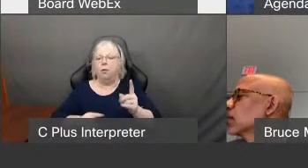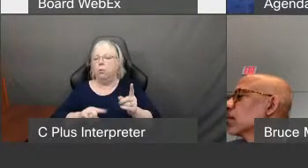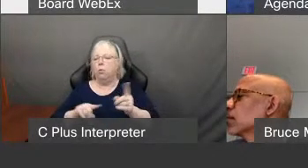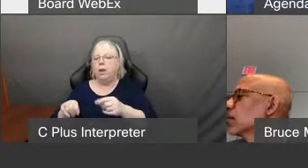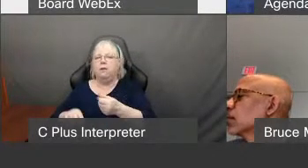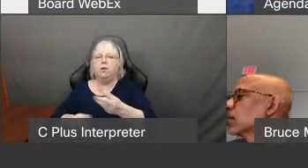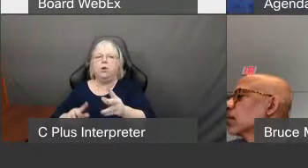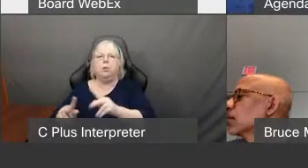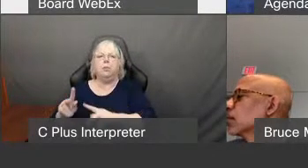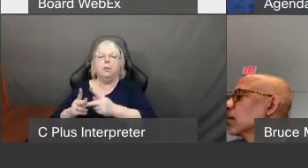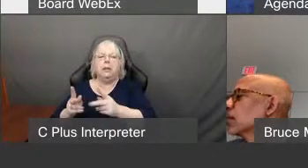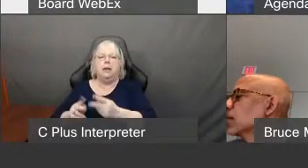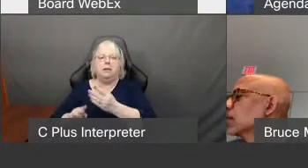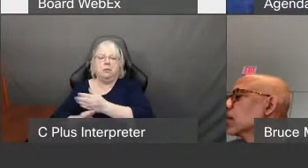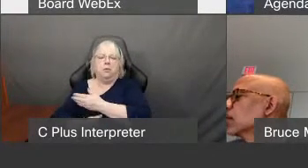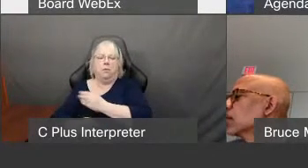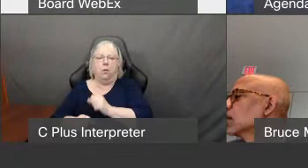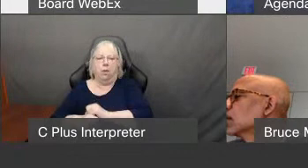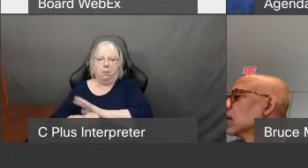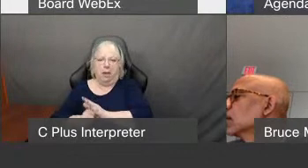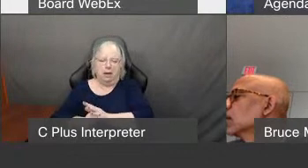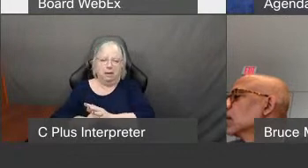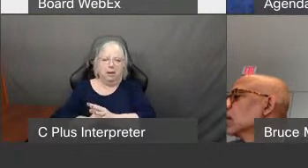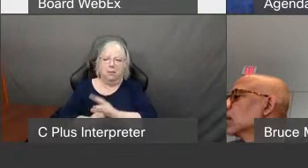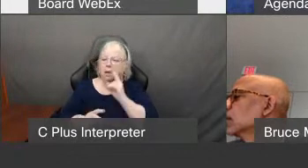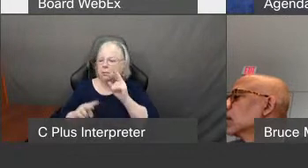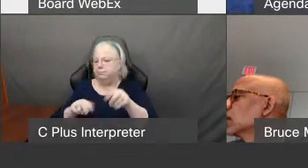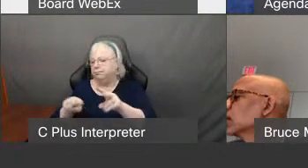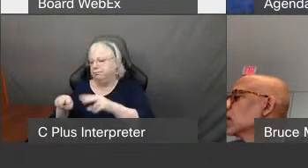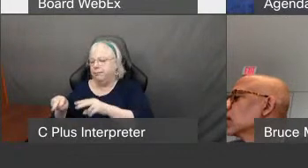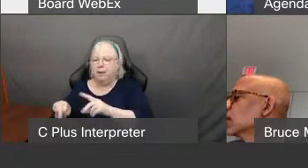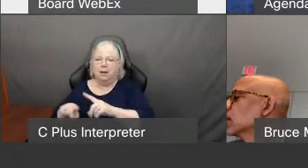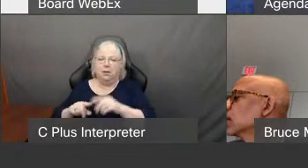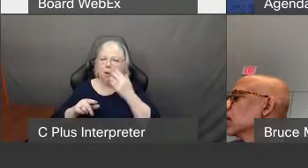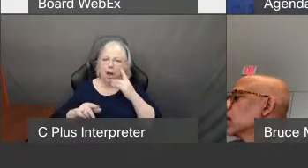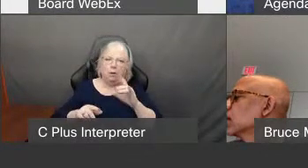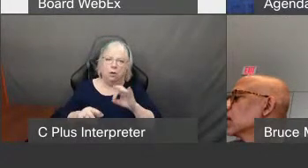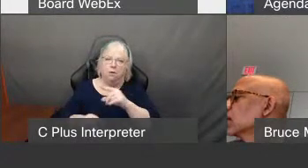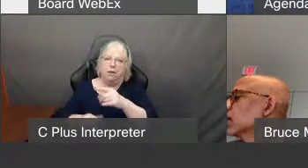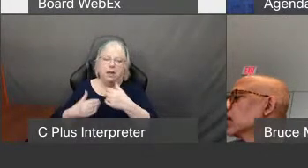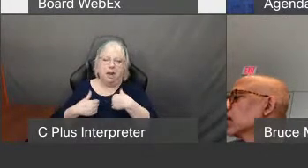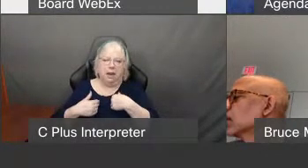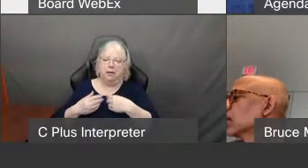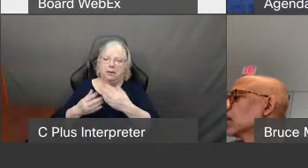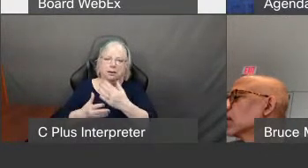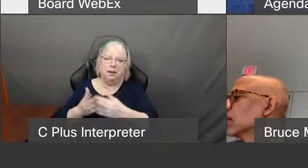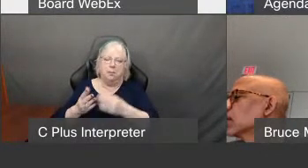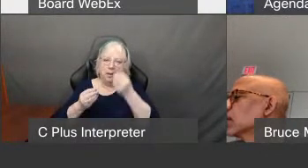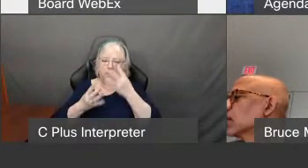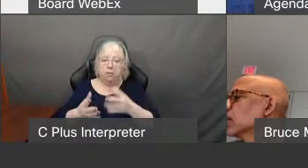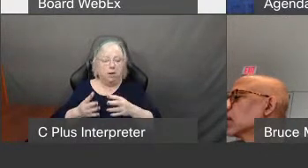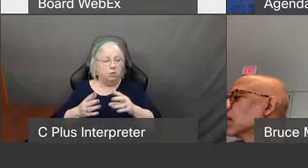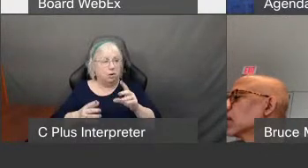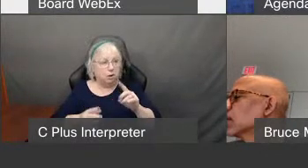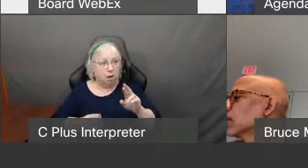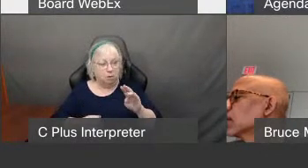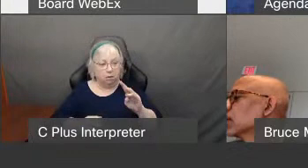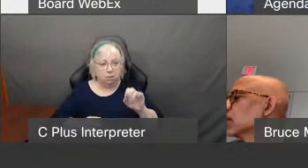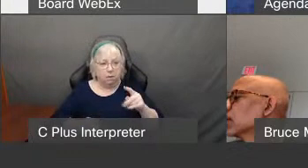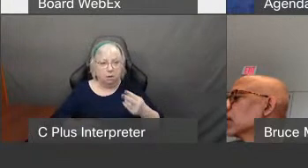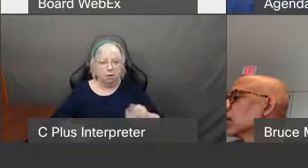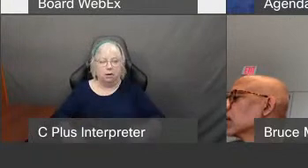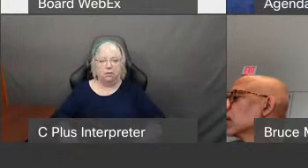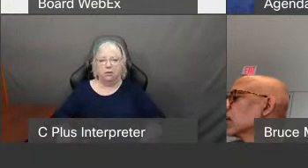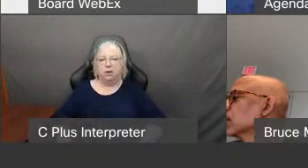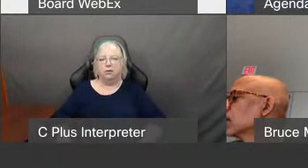other programs. And so I don't know if that's some information he has right at his fingertips, but. Dr. Barth.